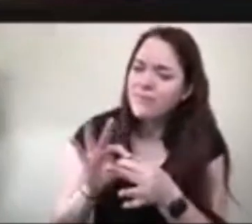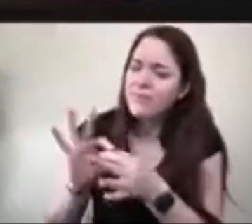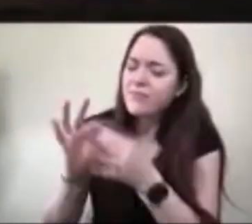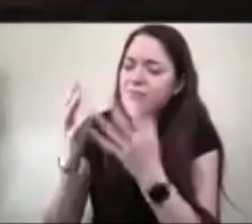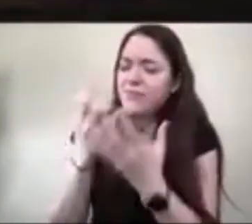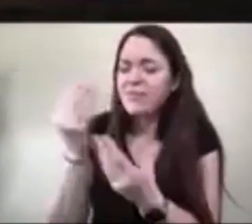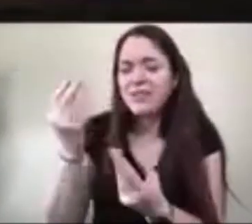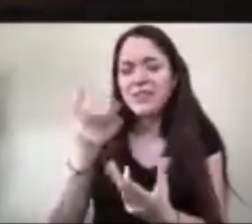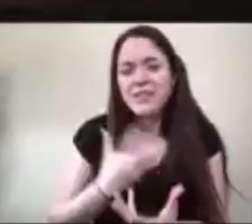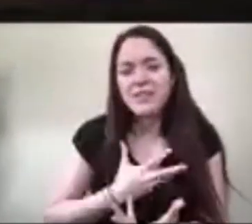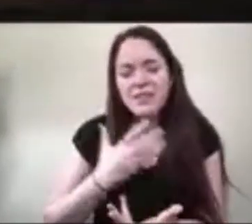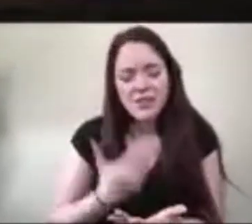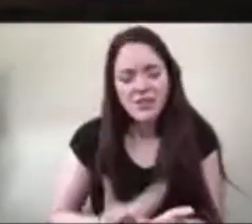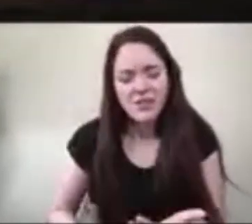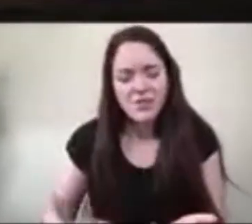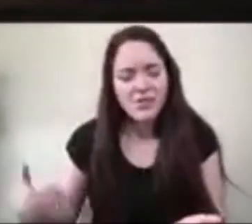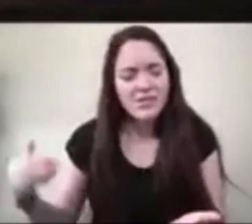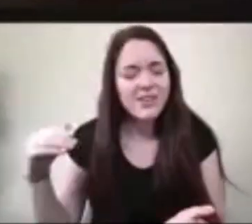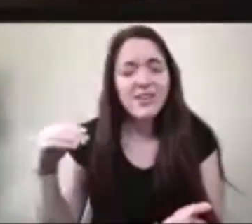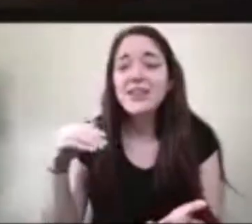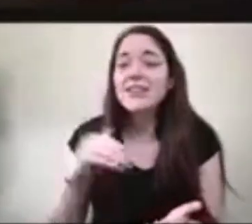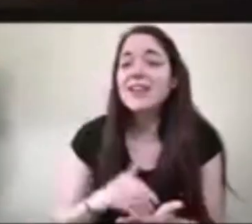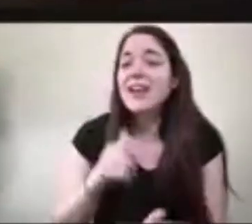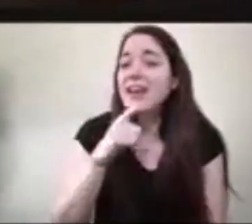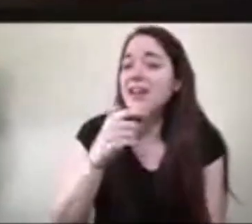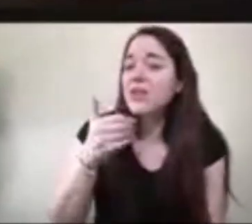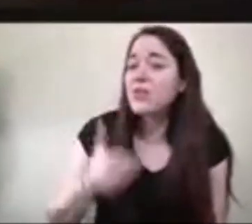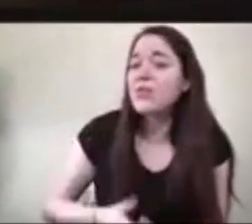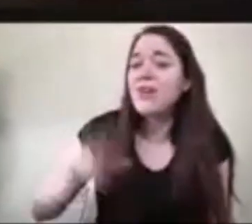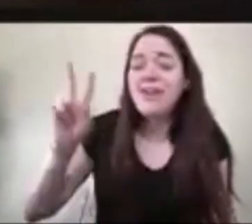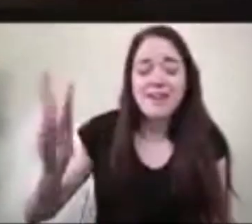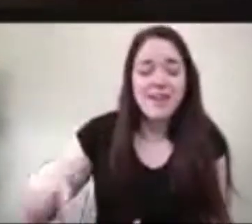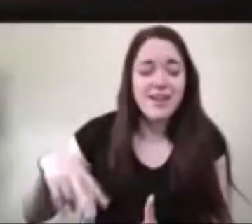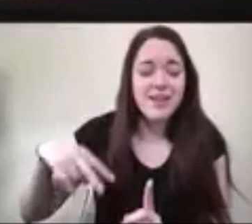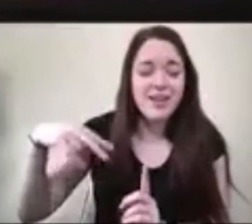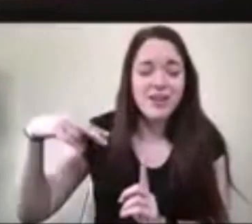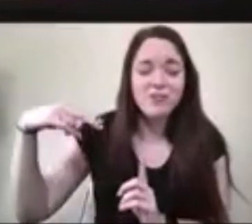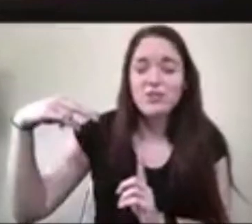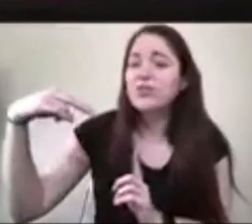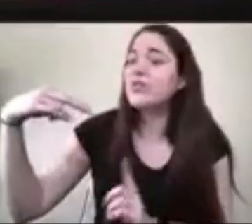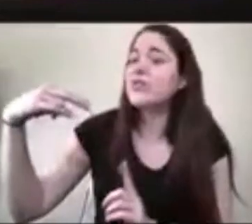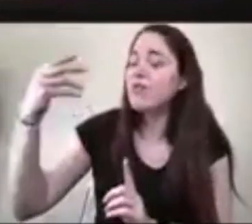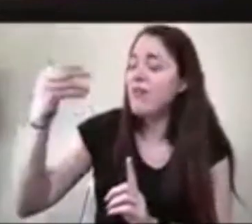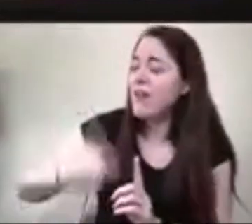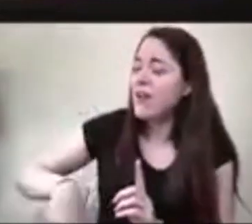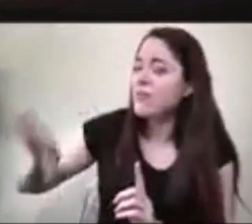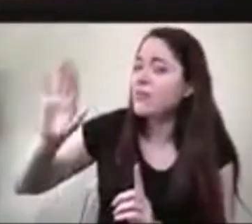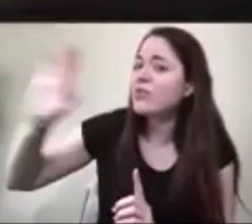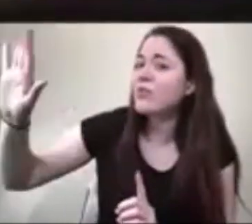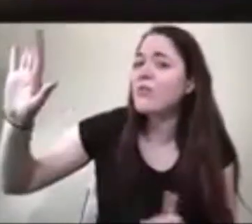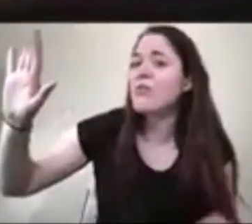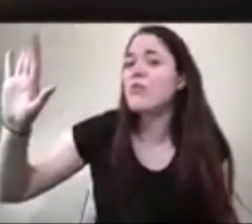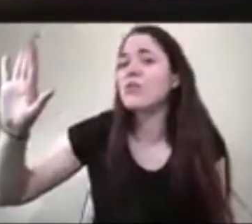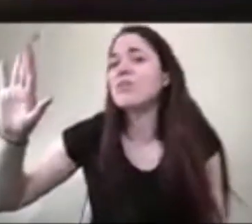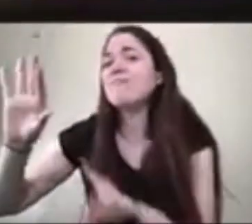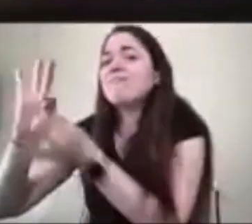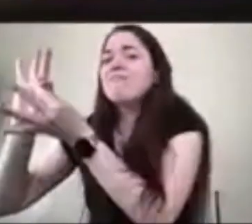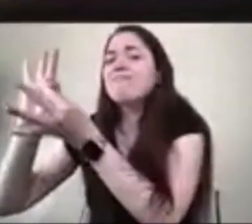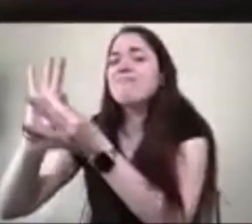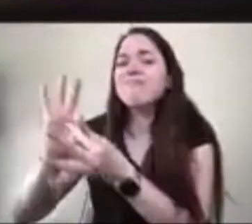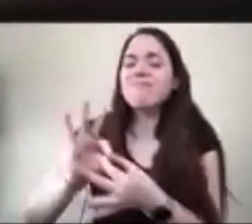Tell me once again who I am to you, who I am to